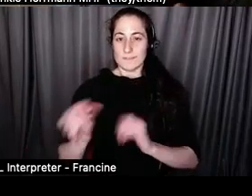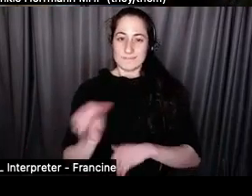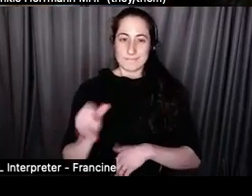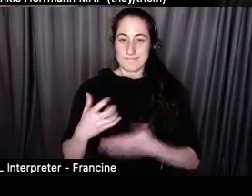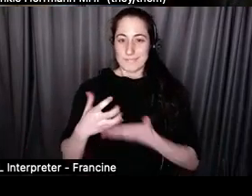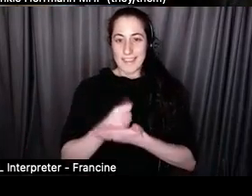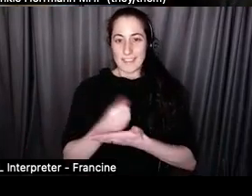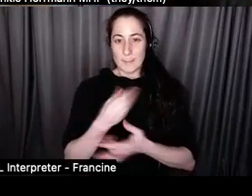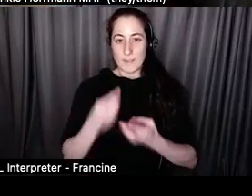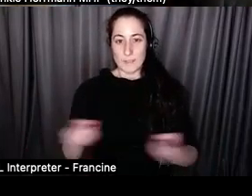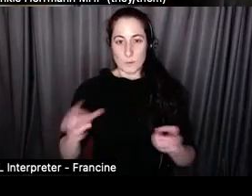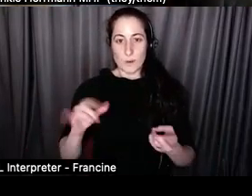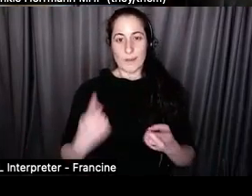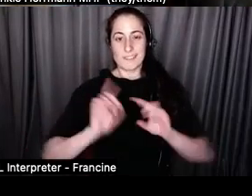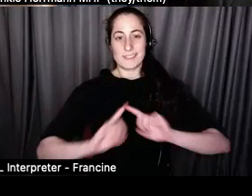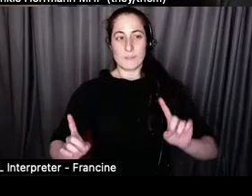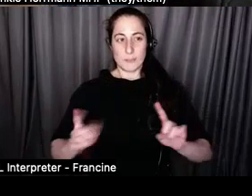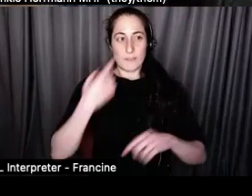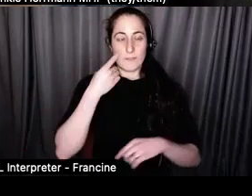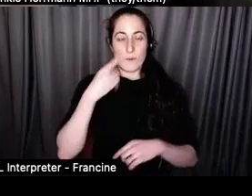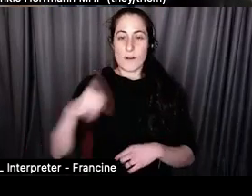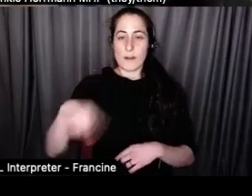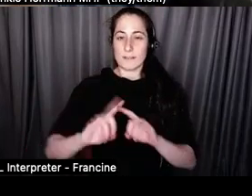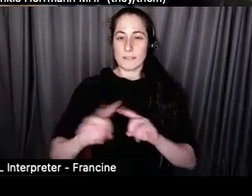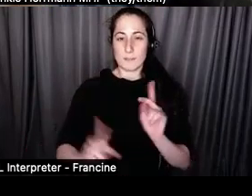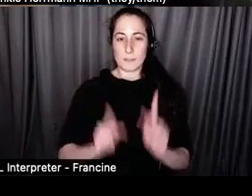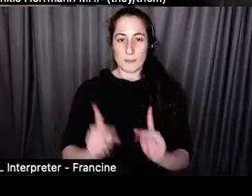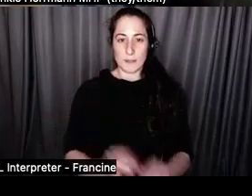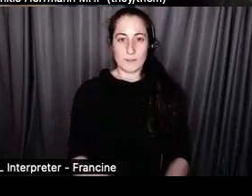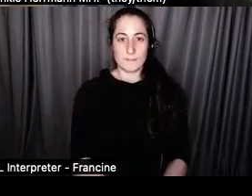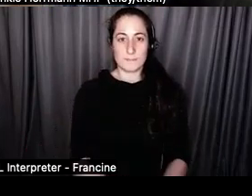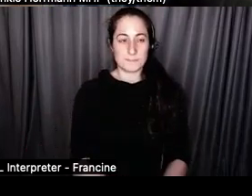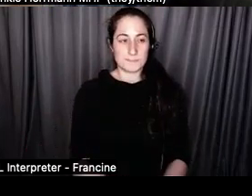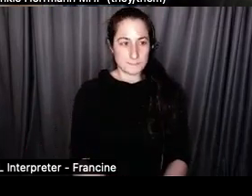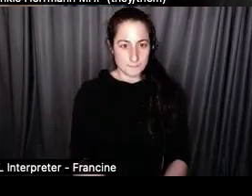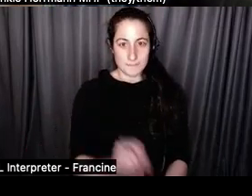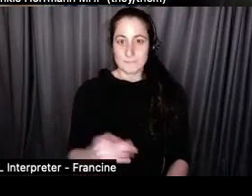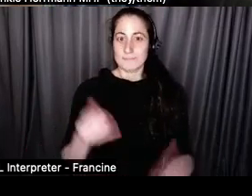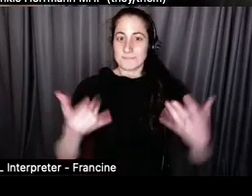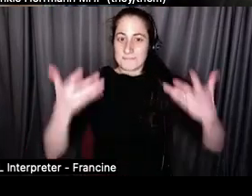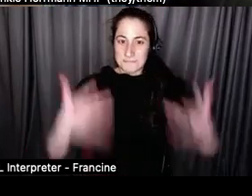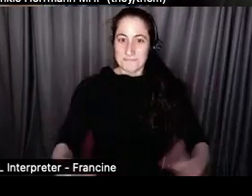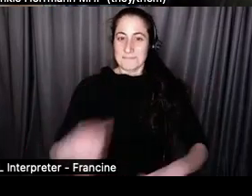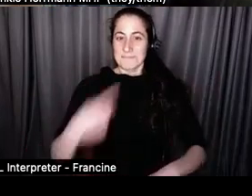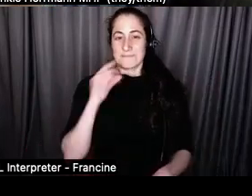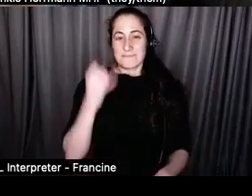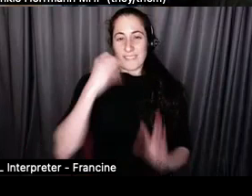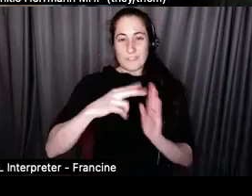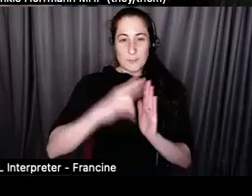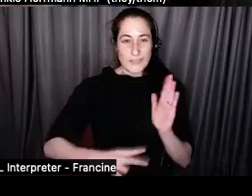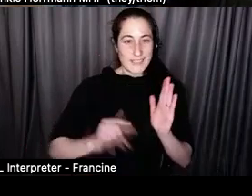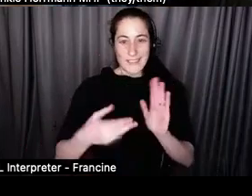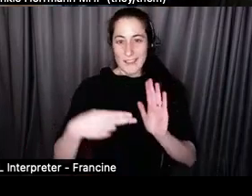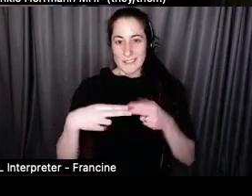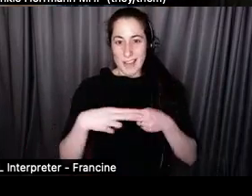The income and resources is different for different folks. So now I've said all that, and what if you're reading this or listening to me and